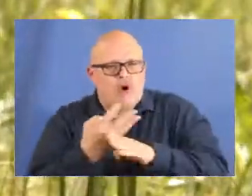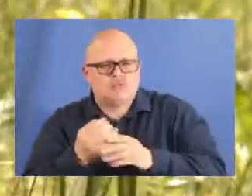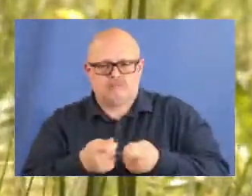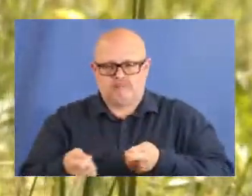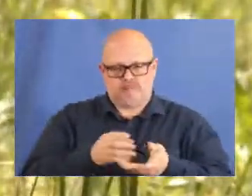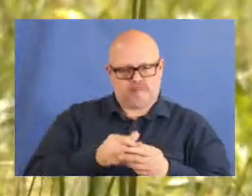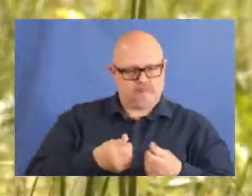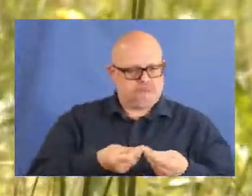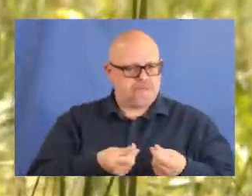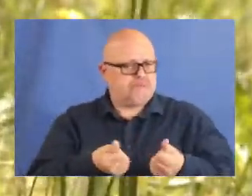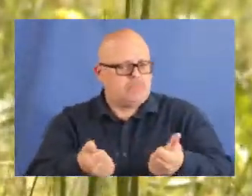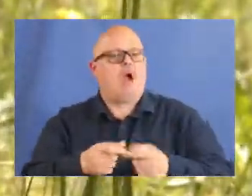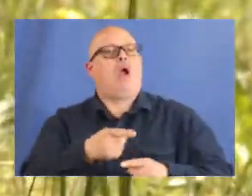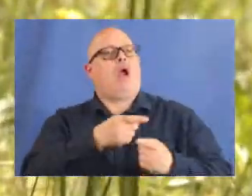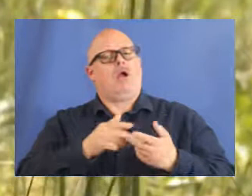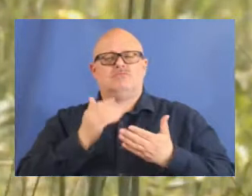for visitors.